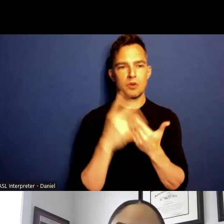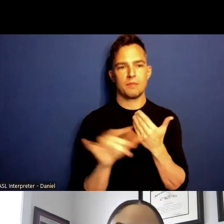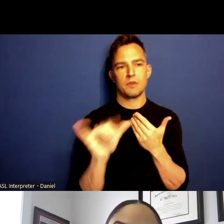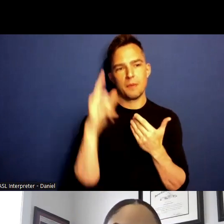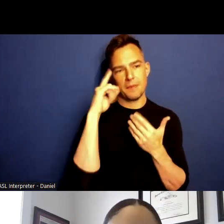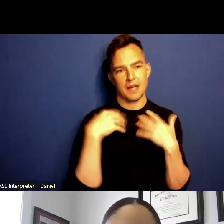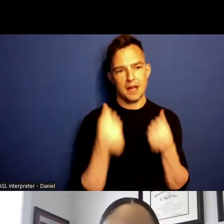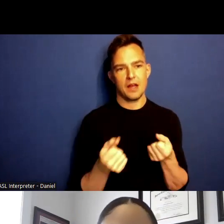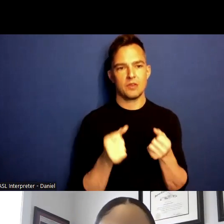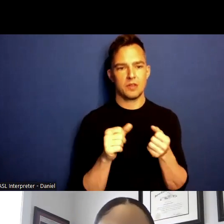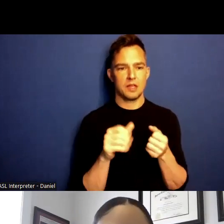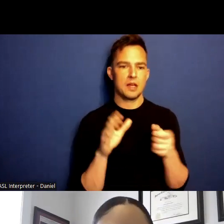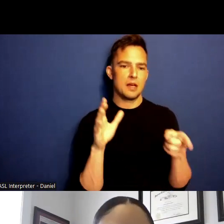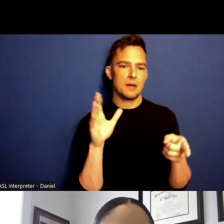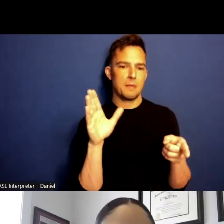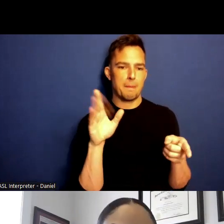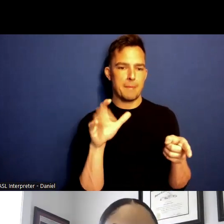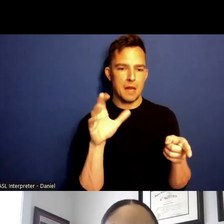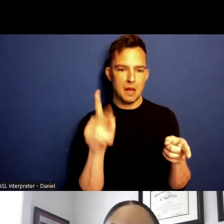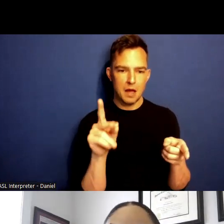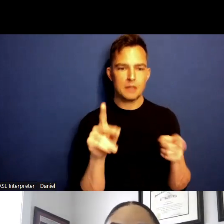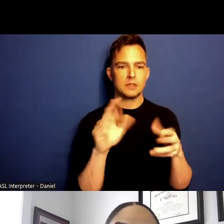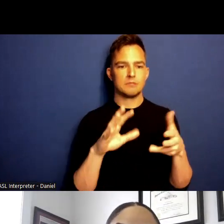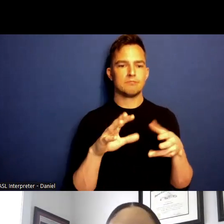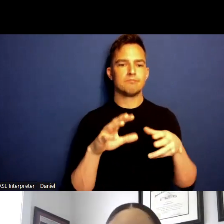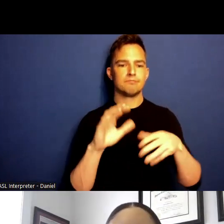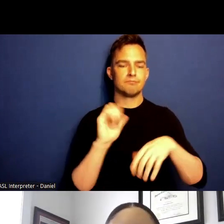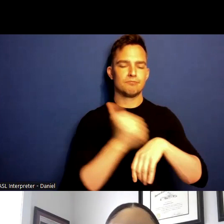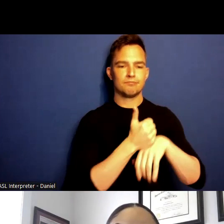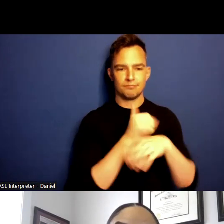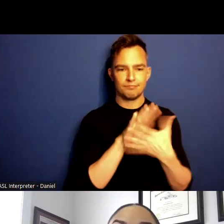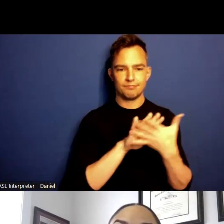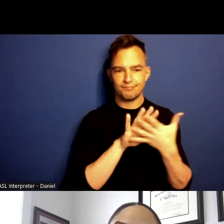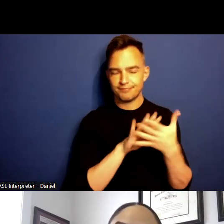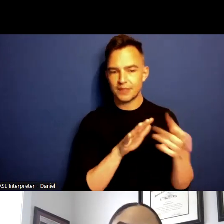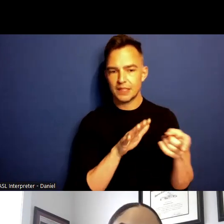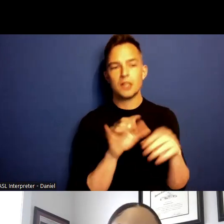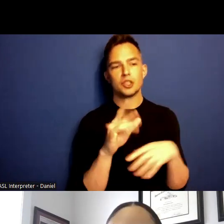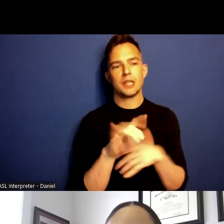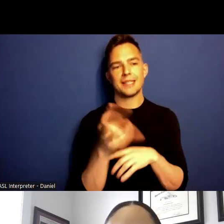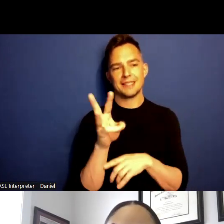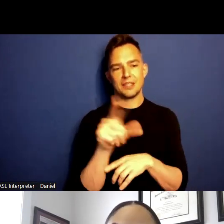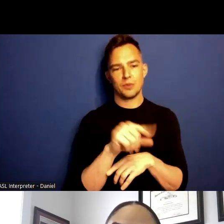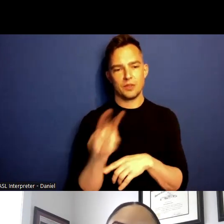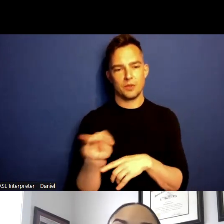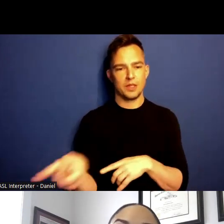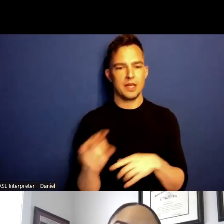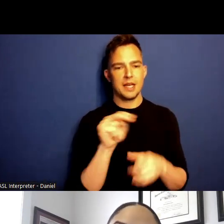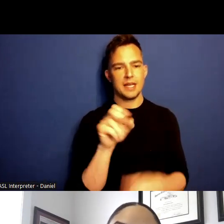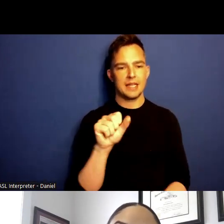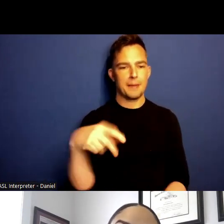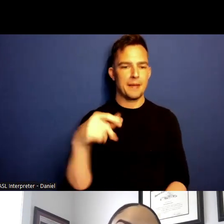Health Block Grant Crisis Set-Aside. So on July 16th, 2022, the NSPL